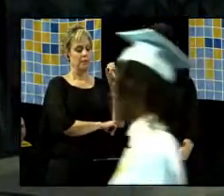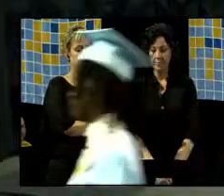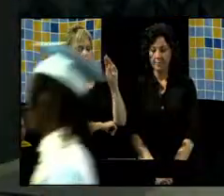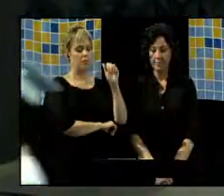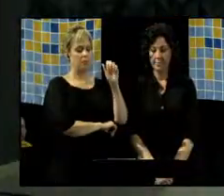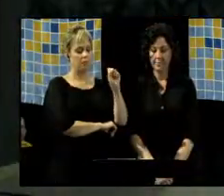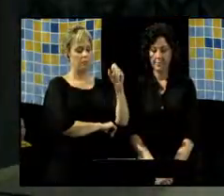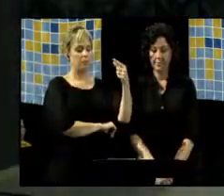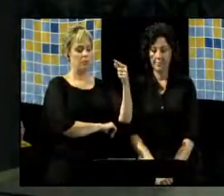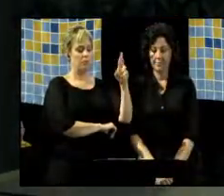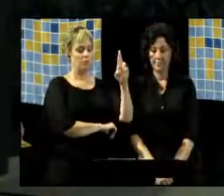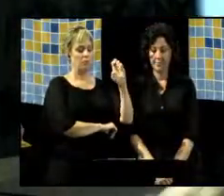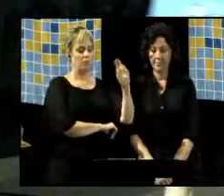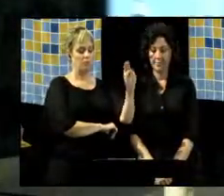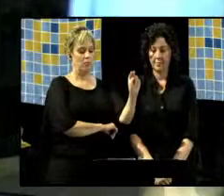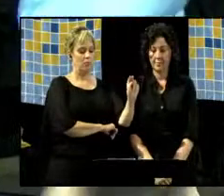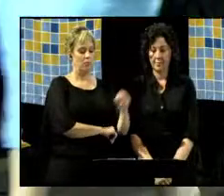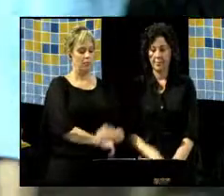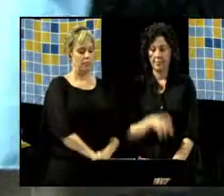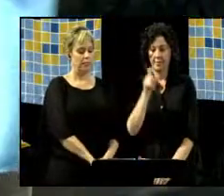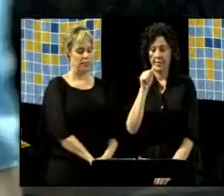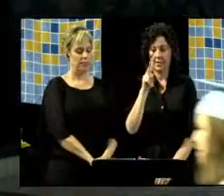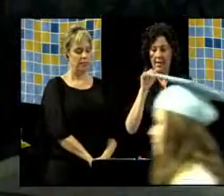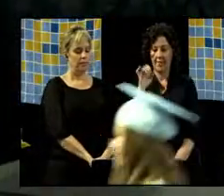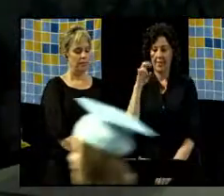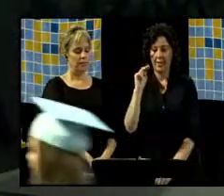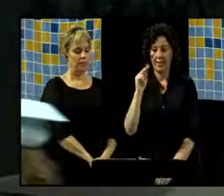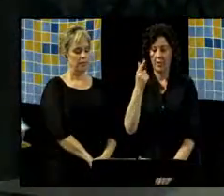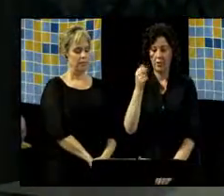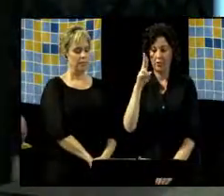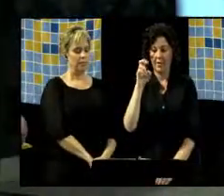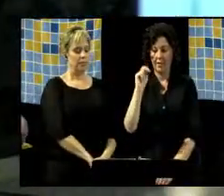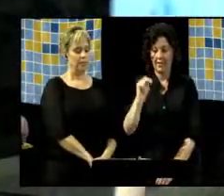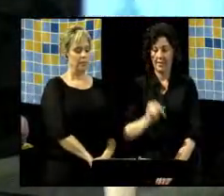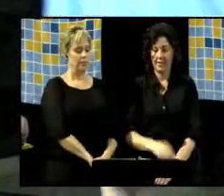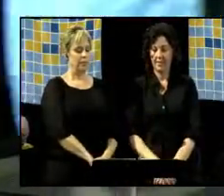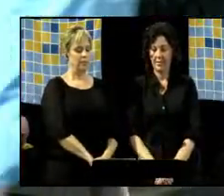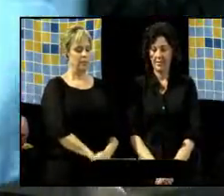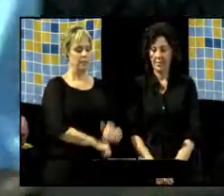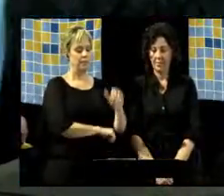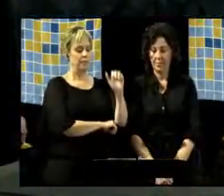Thomas Matthew Green. Xavion Deontre Green.